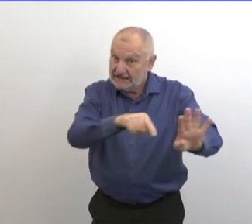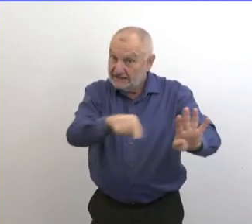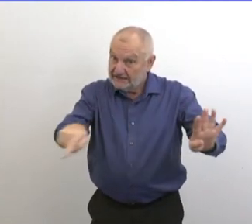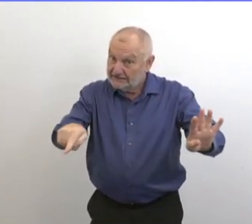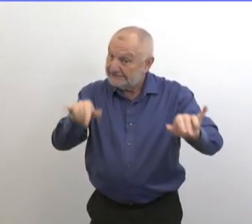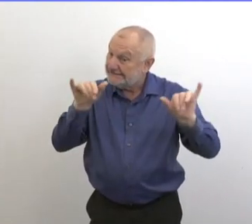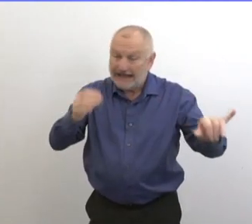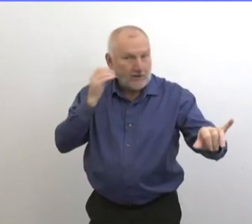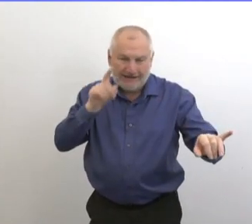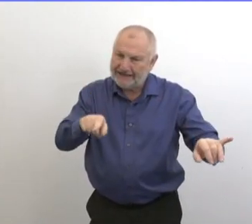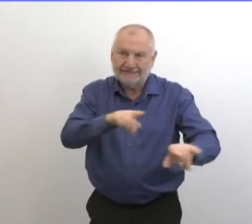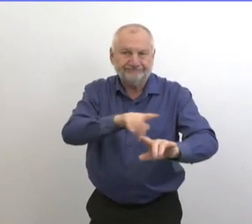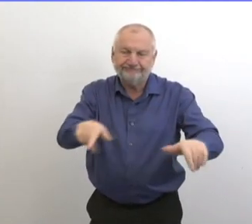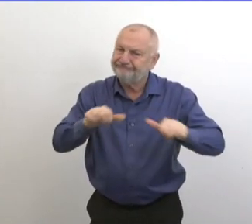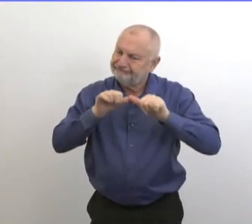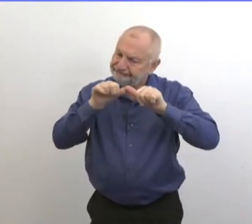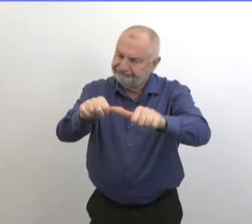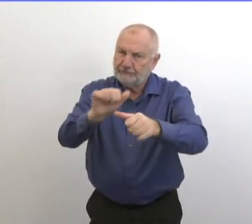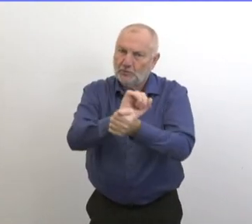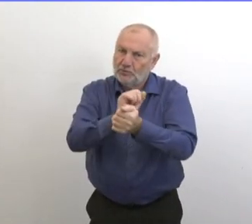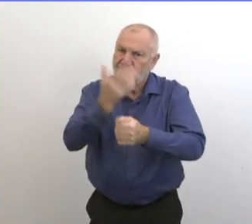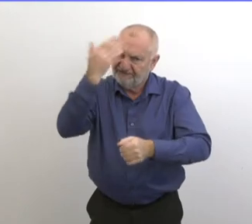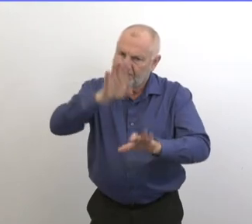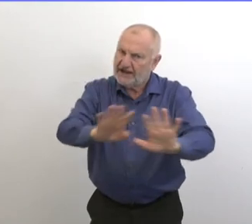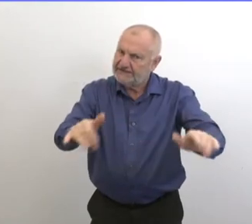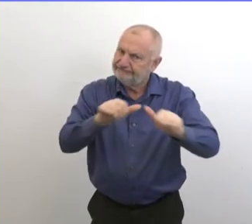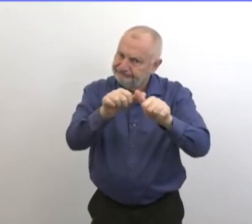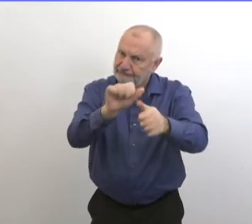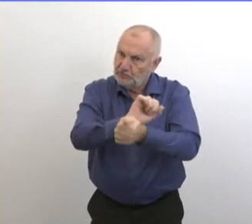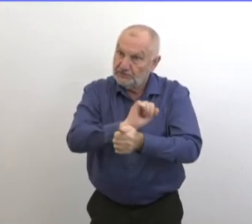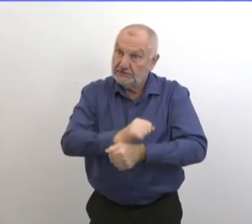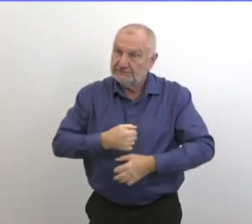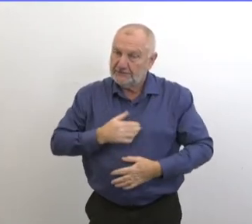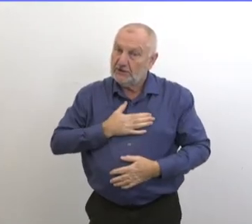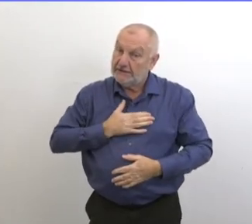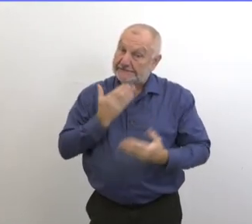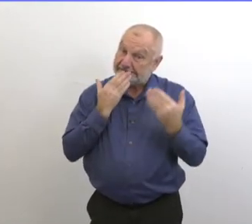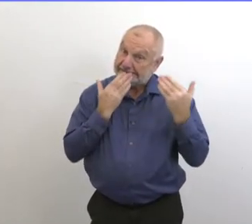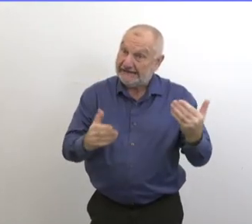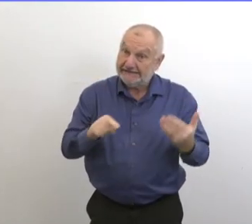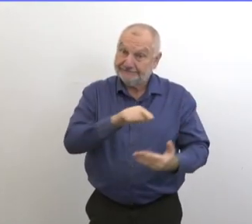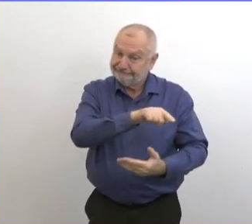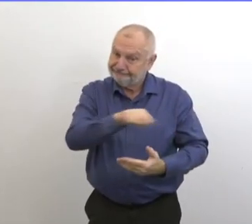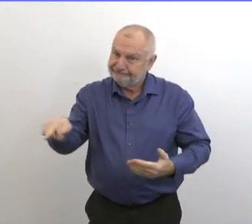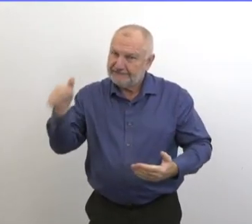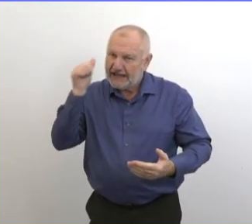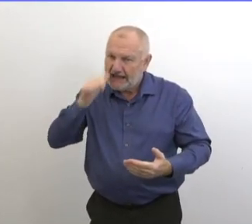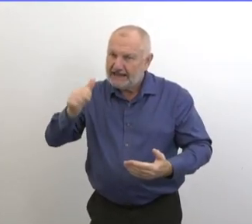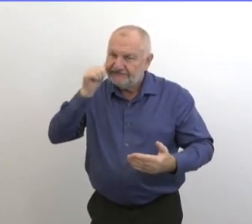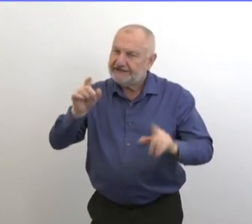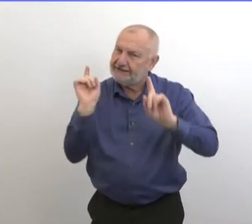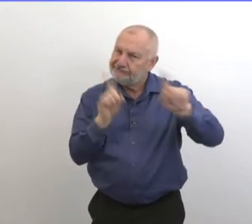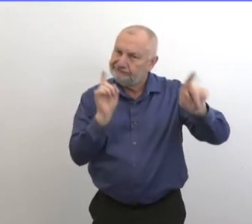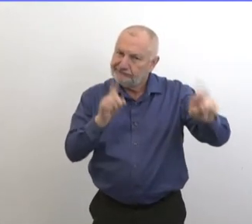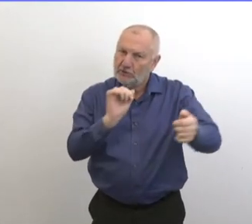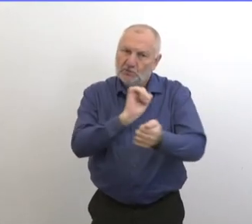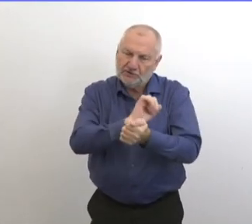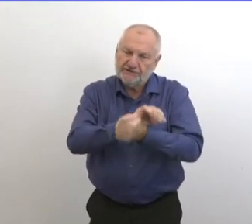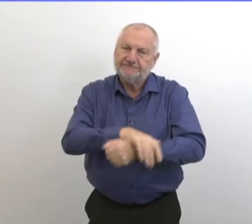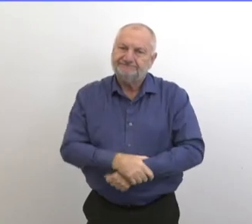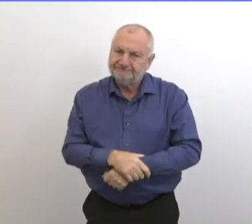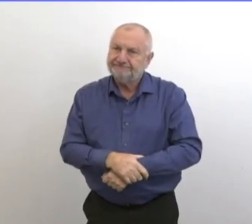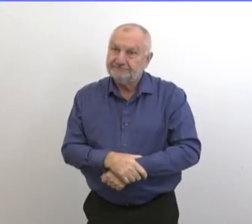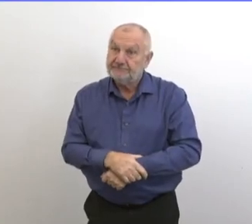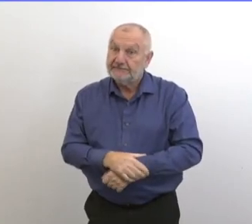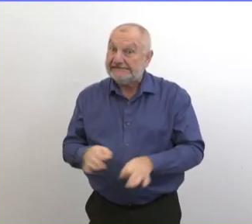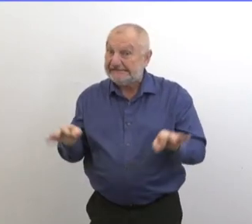towards recognizing their dedication and heroism as we fight this virus. I want to extend